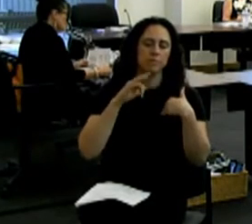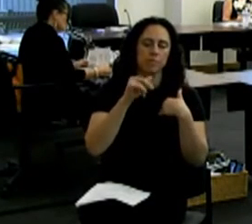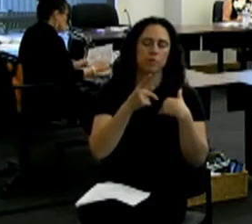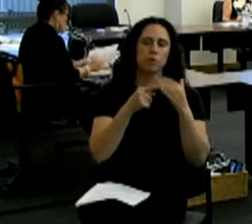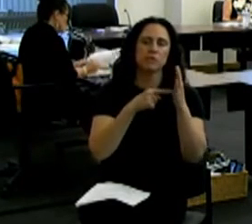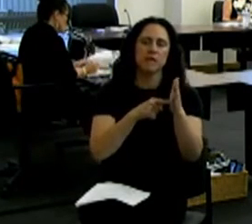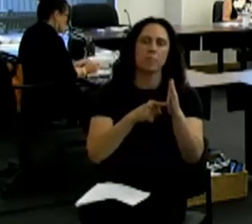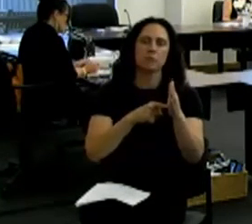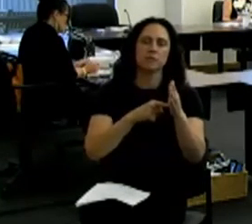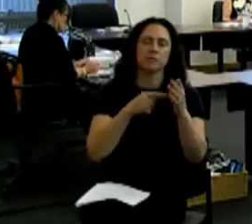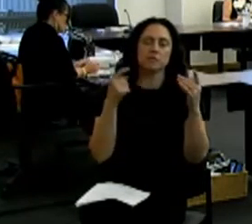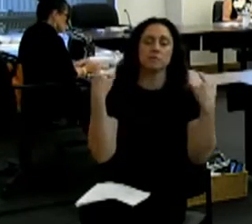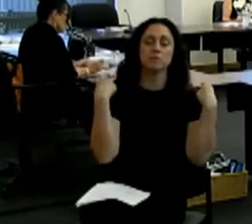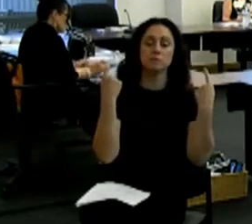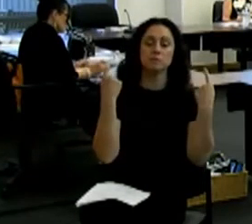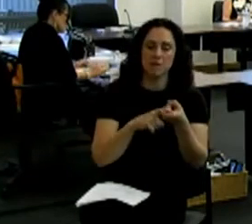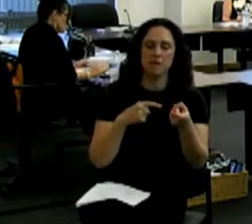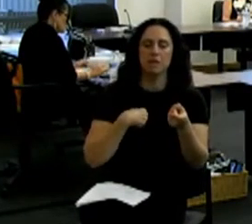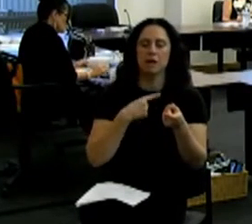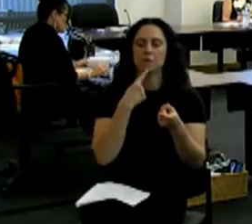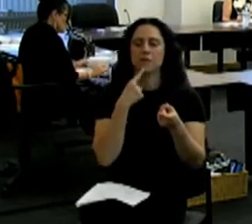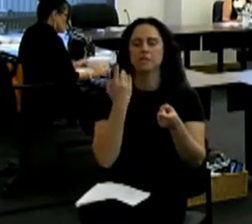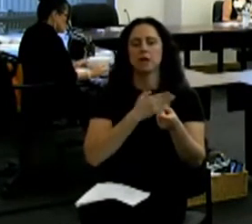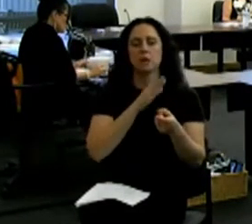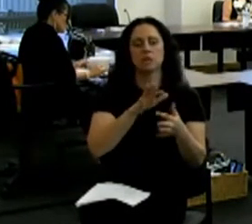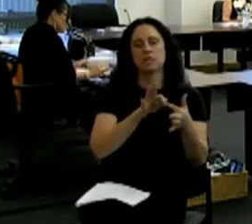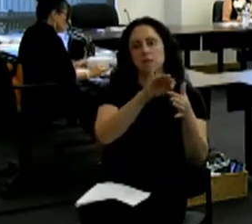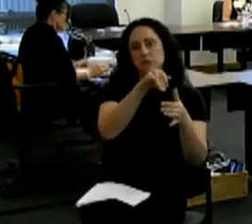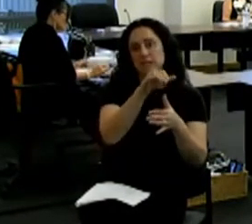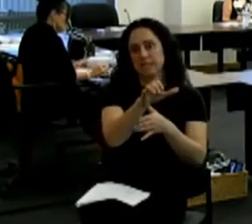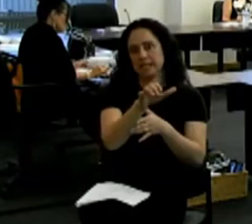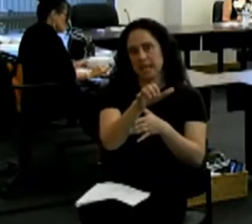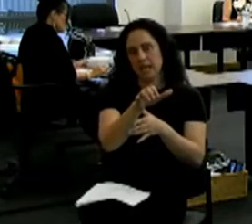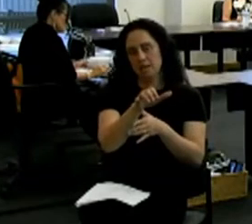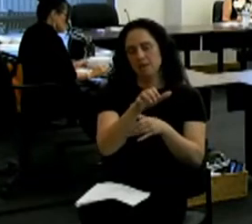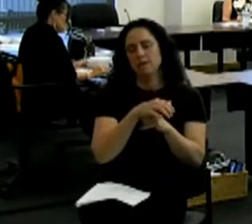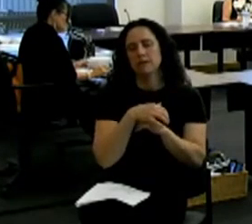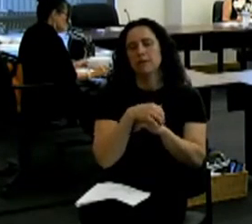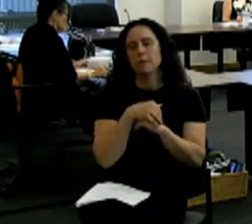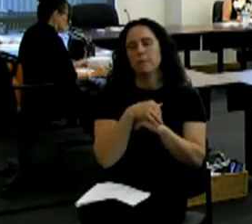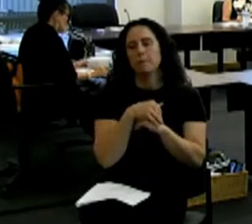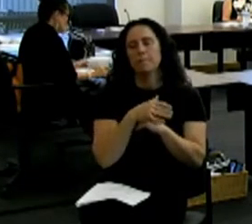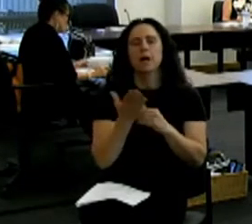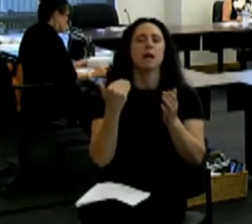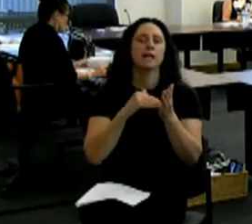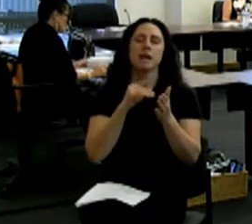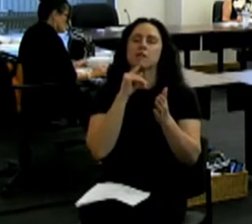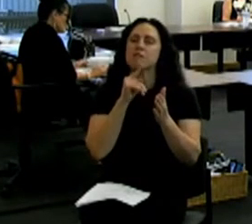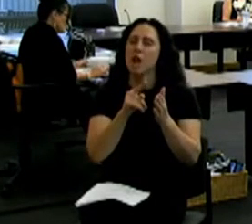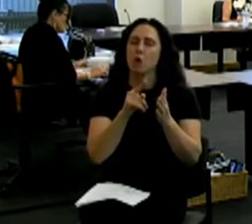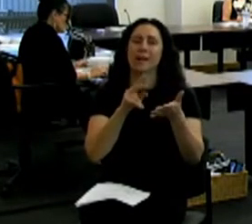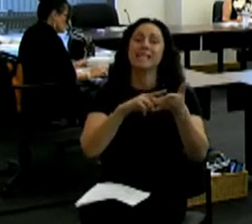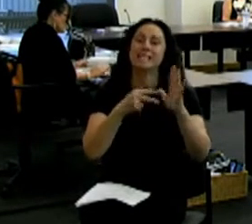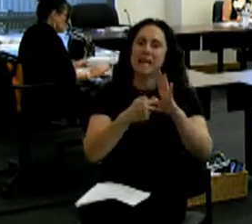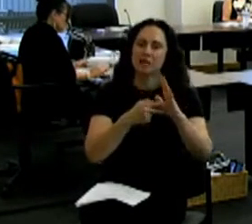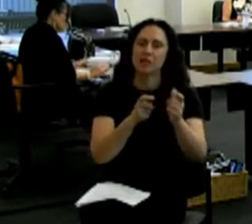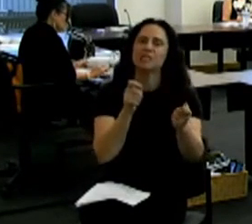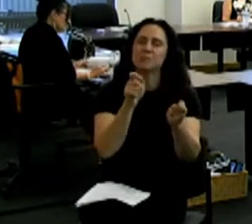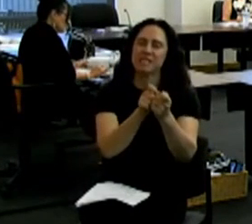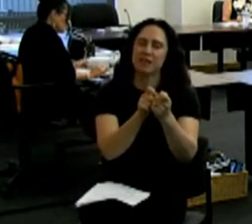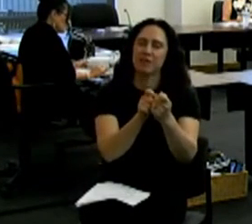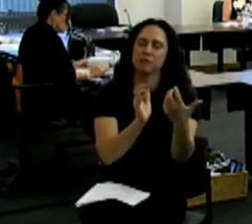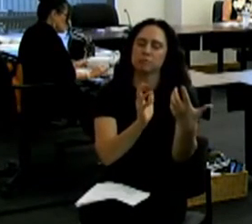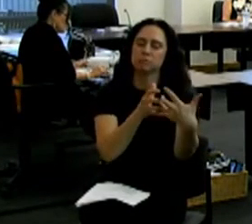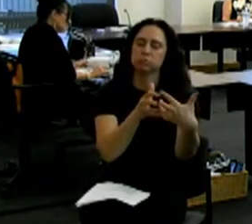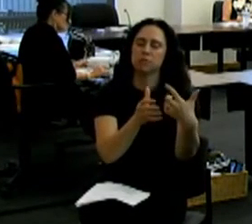of examples in Spanish. I mentioned our Discover JJC campaign. Again, very intentional and specific,